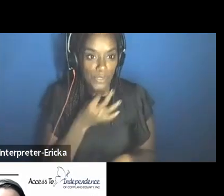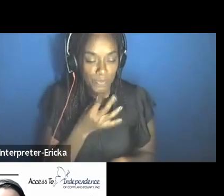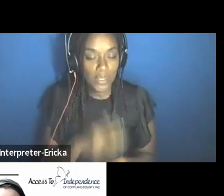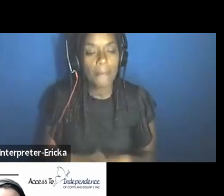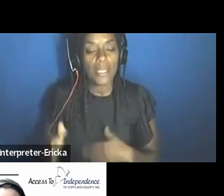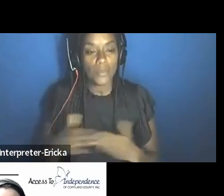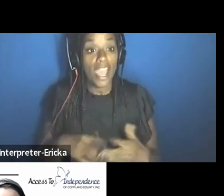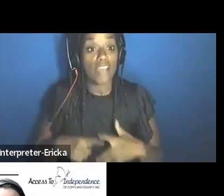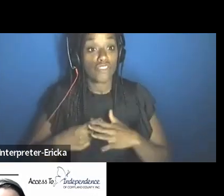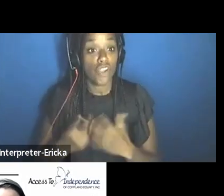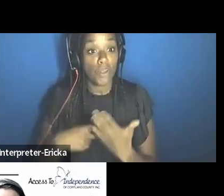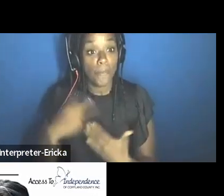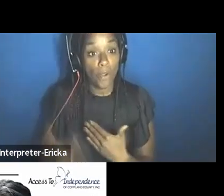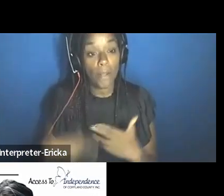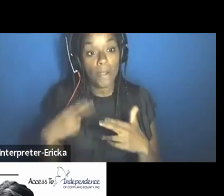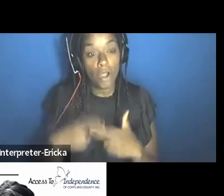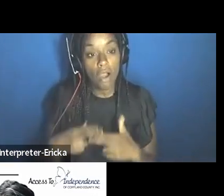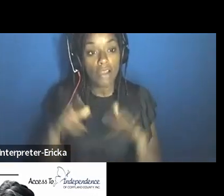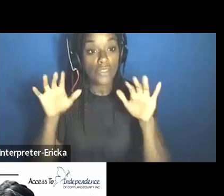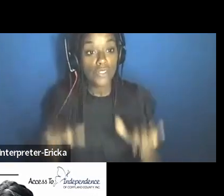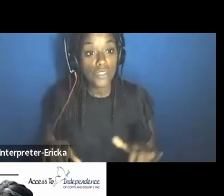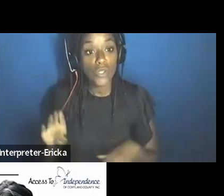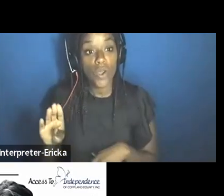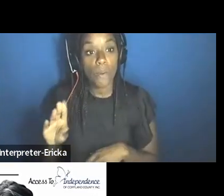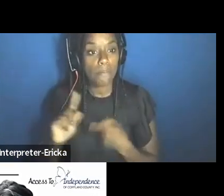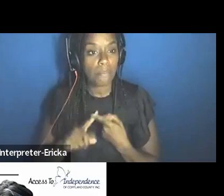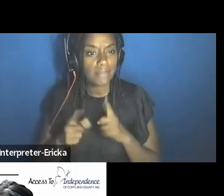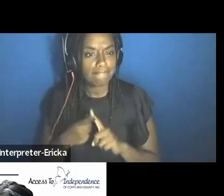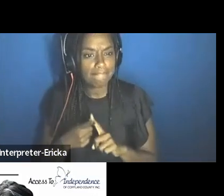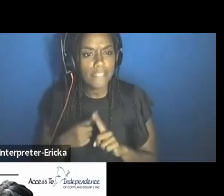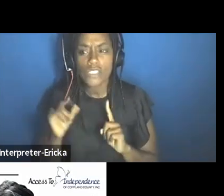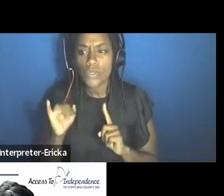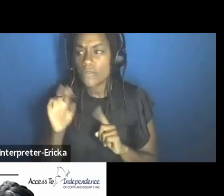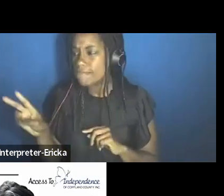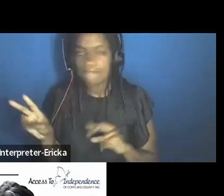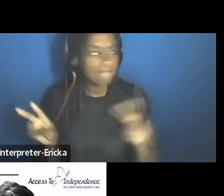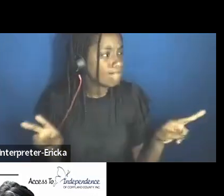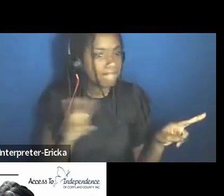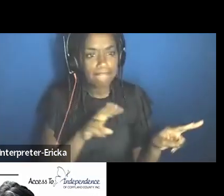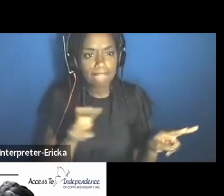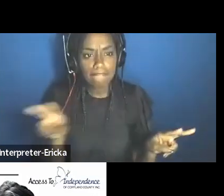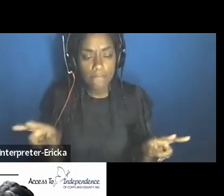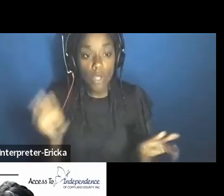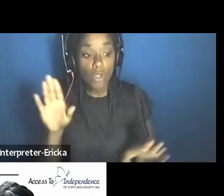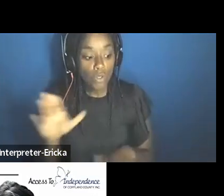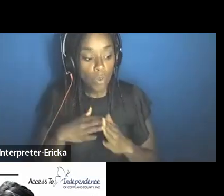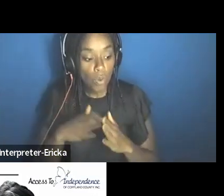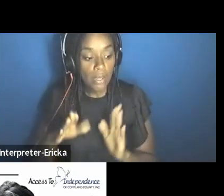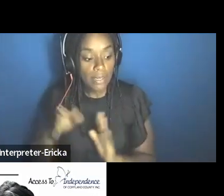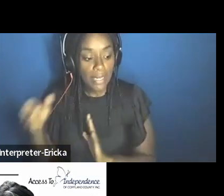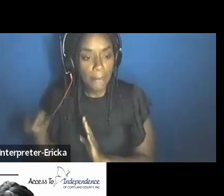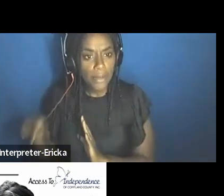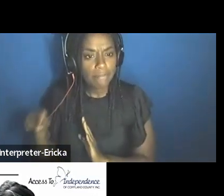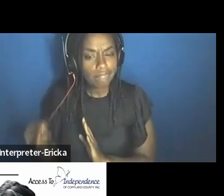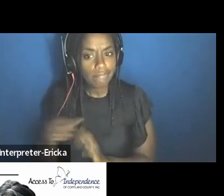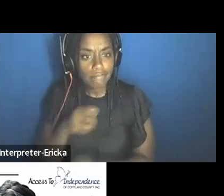just look around them and see, do you have a neighbor that is elderly, has a disability, just can't